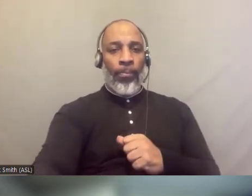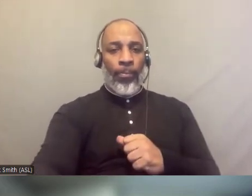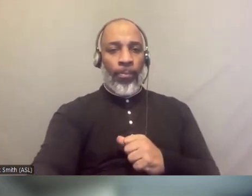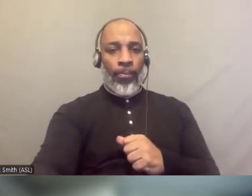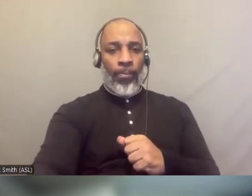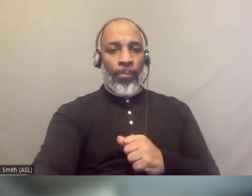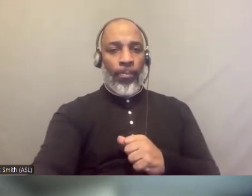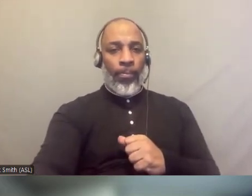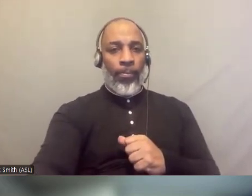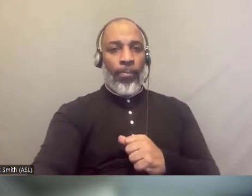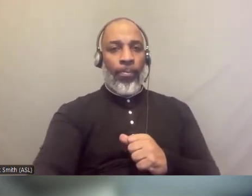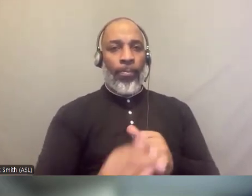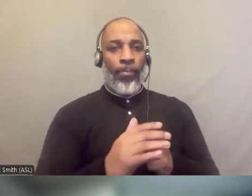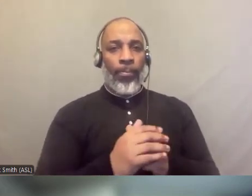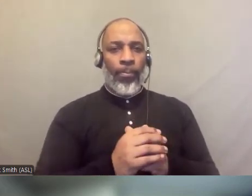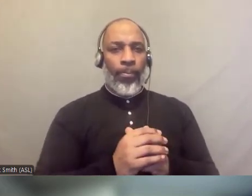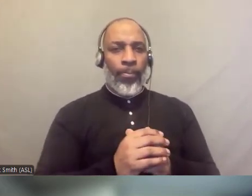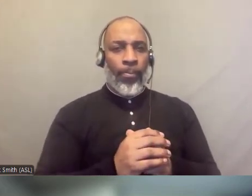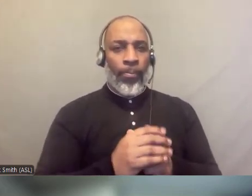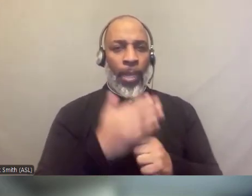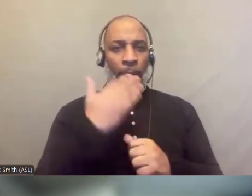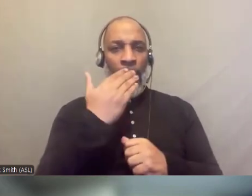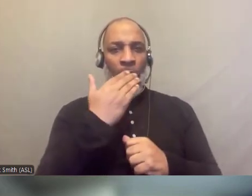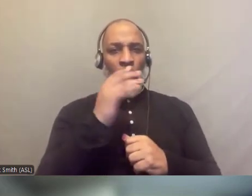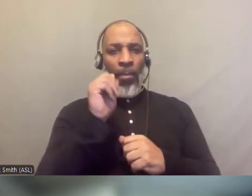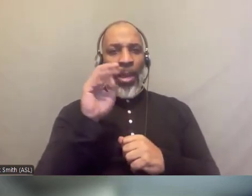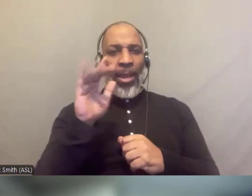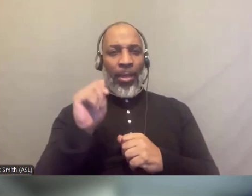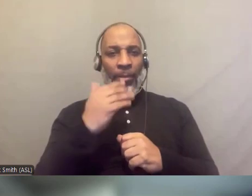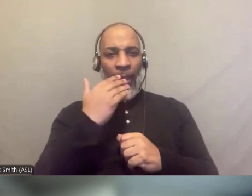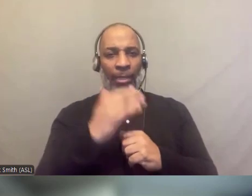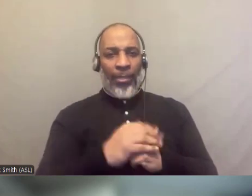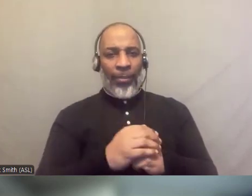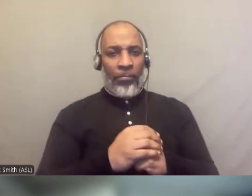Next slide. Thank you, Amanda.